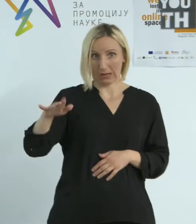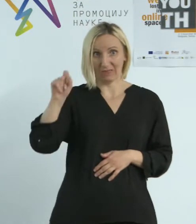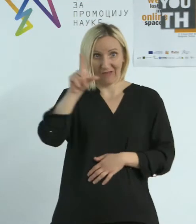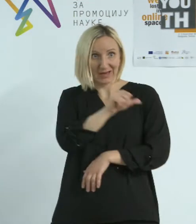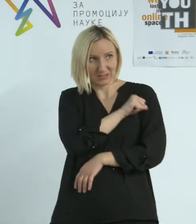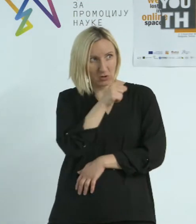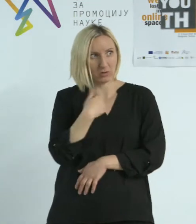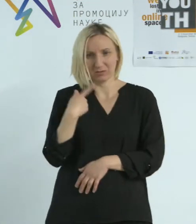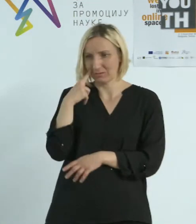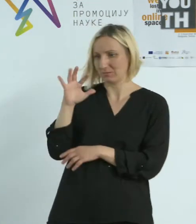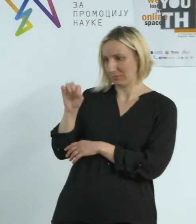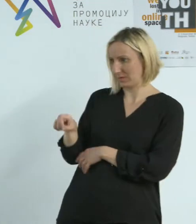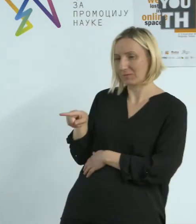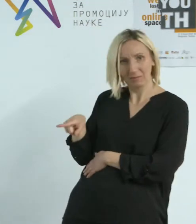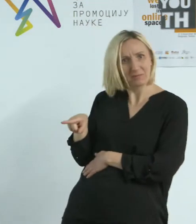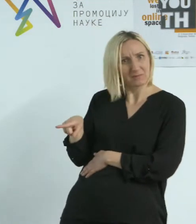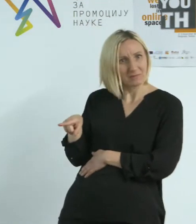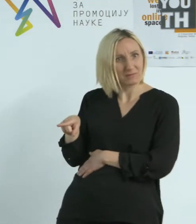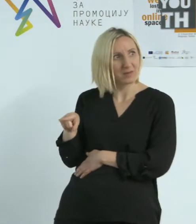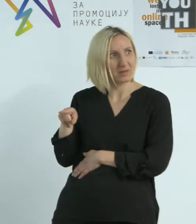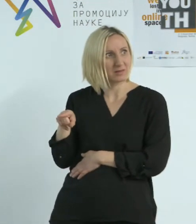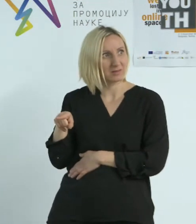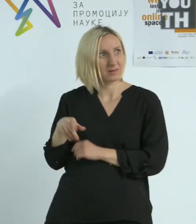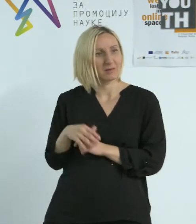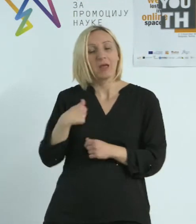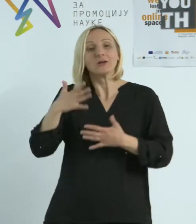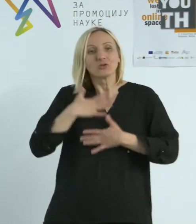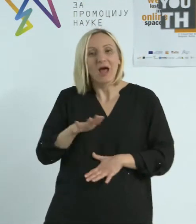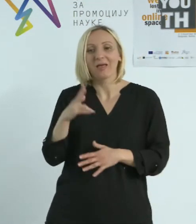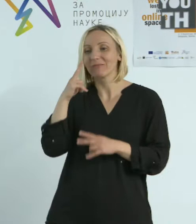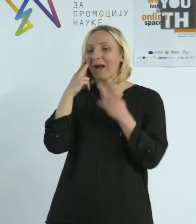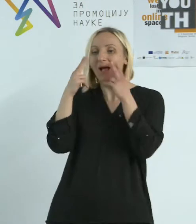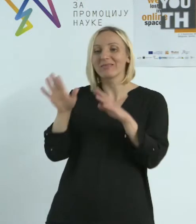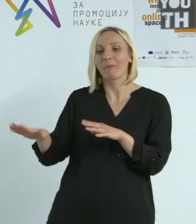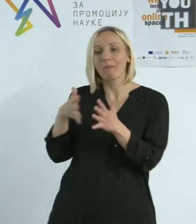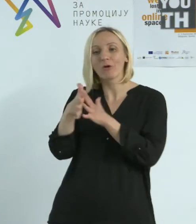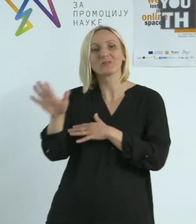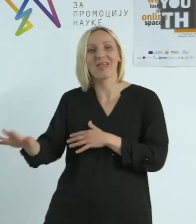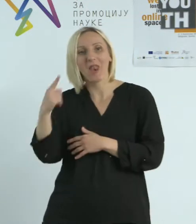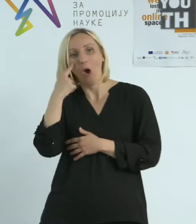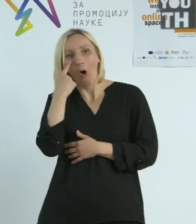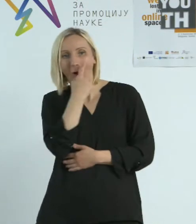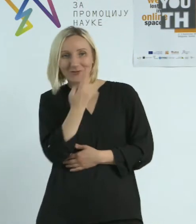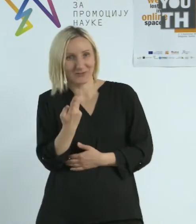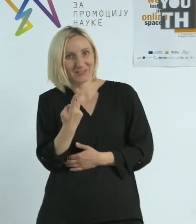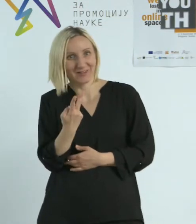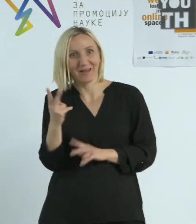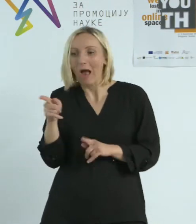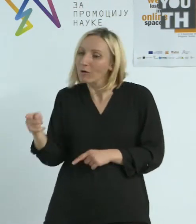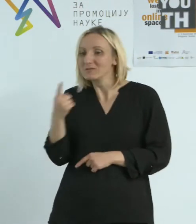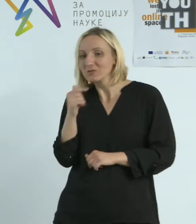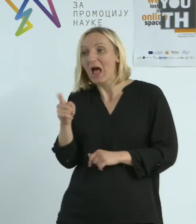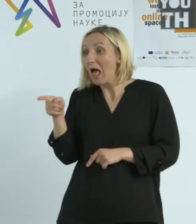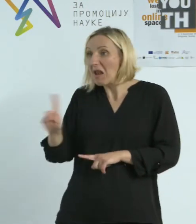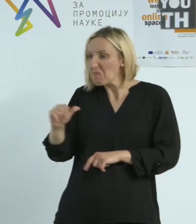and I'm mostly trying to see through her eyes. And if something that is not interesting for